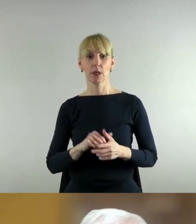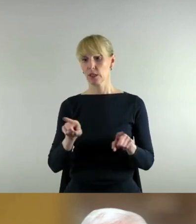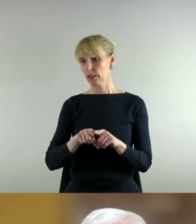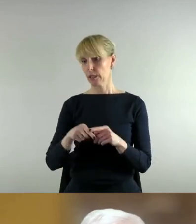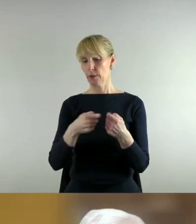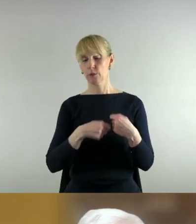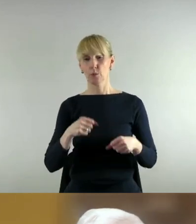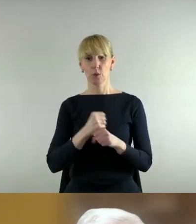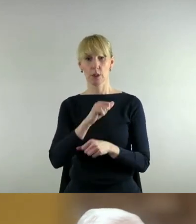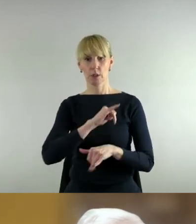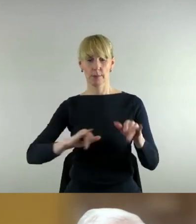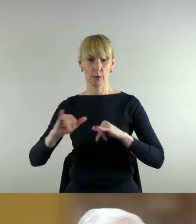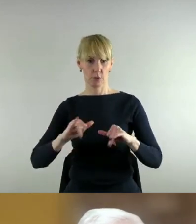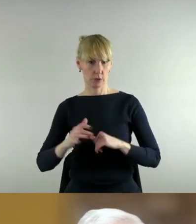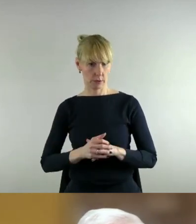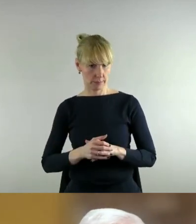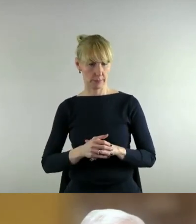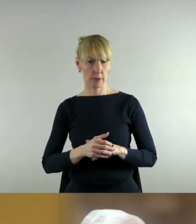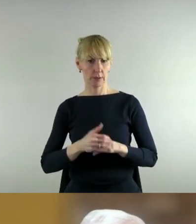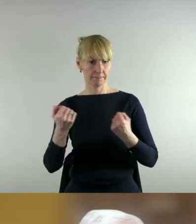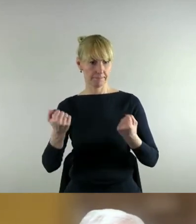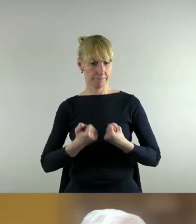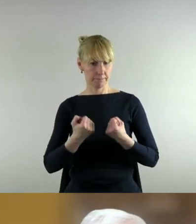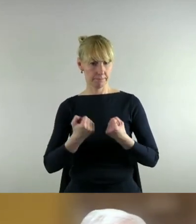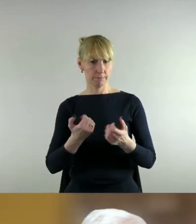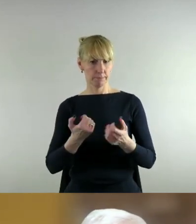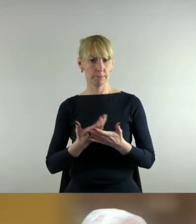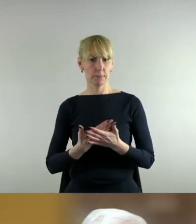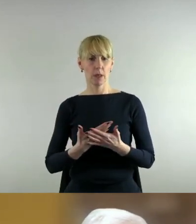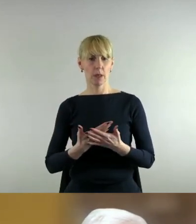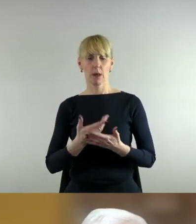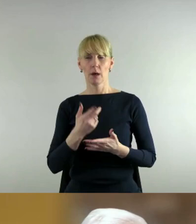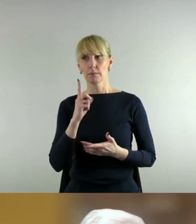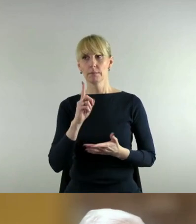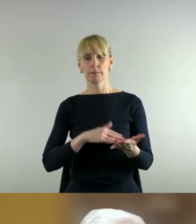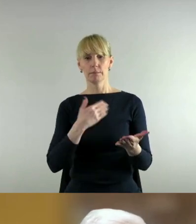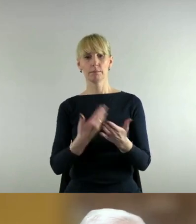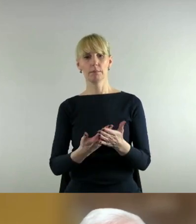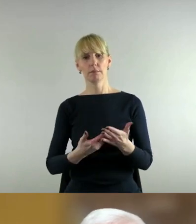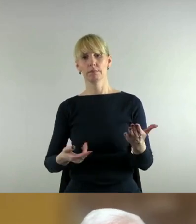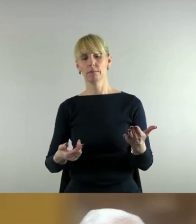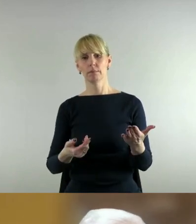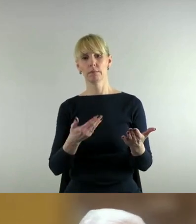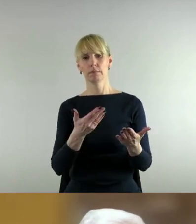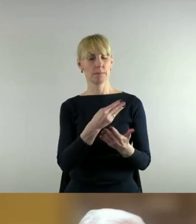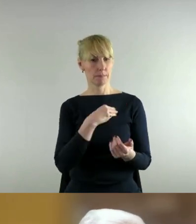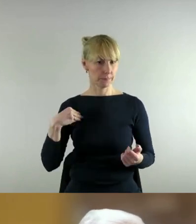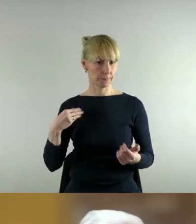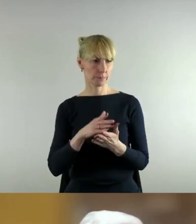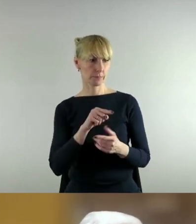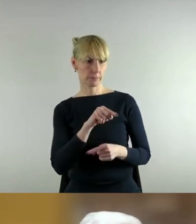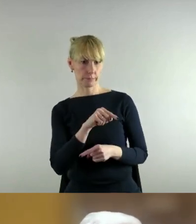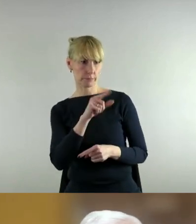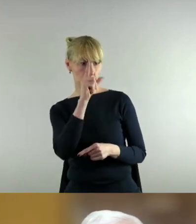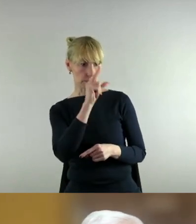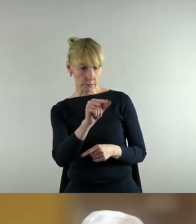other unities, also with self-government unities. And I'm also happy about those Polish